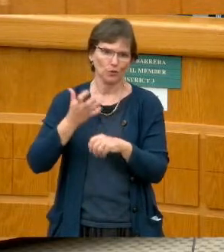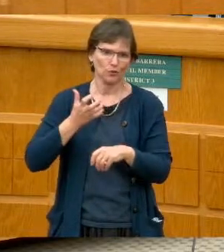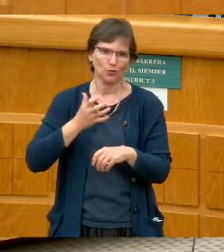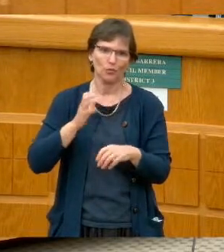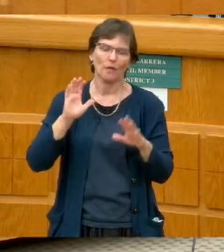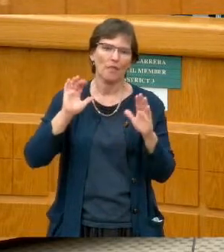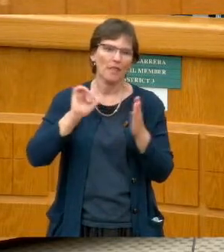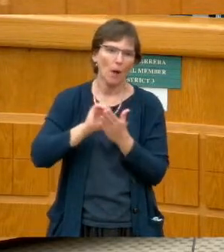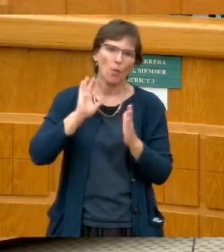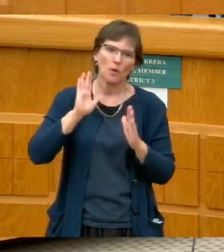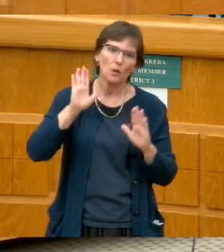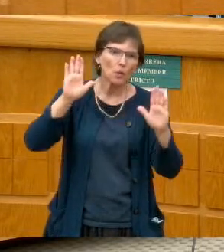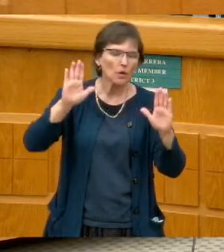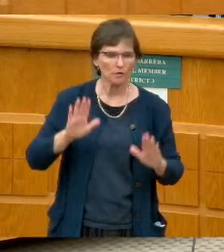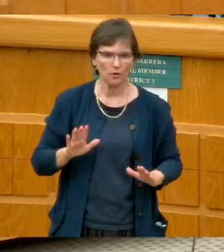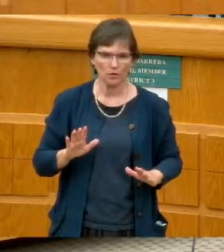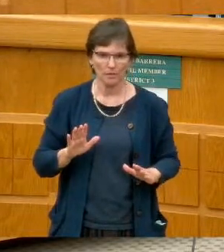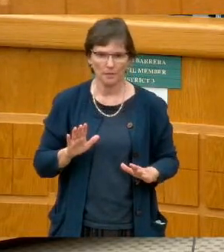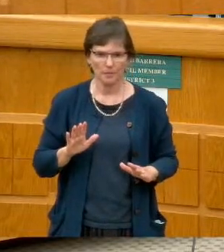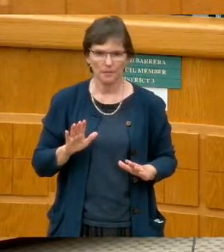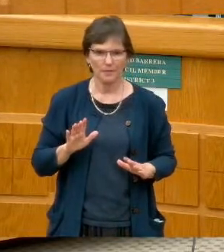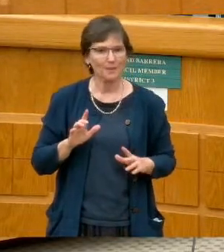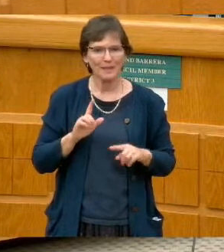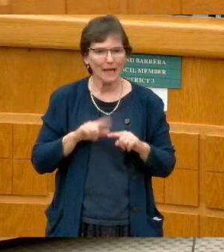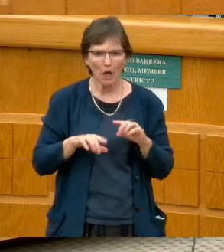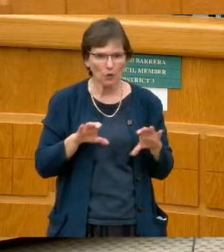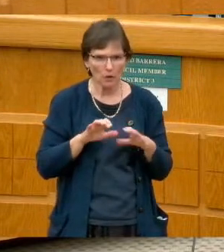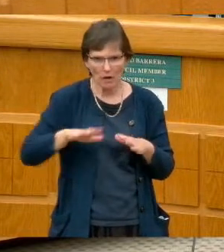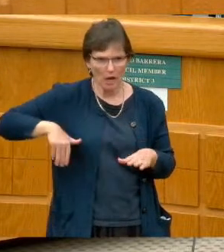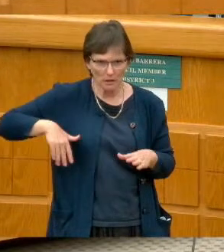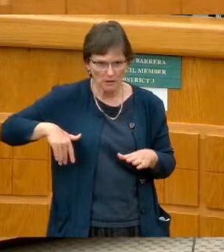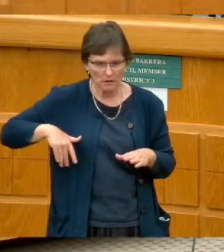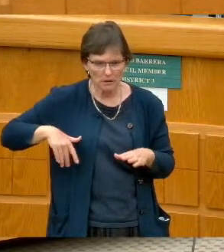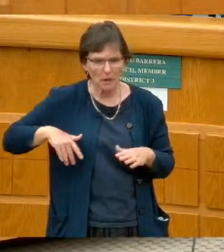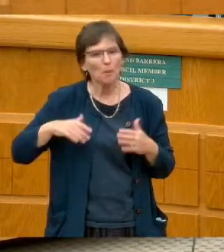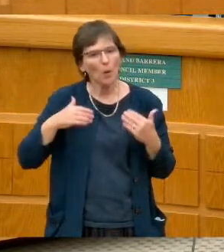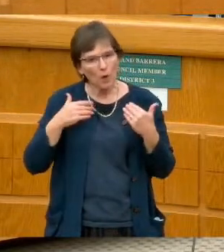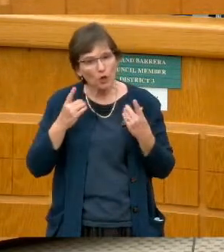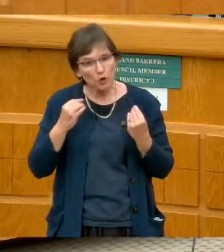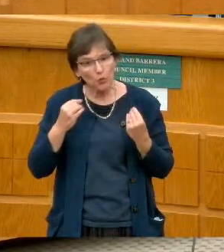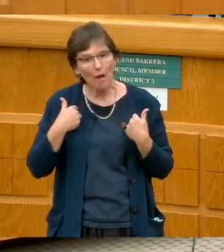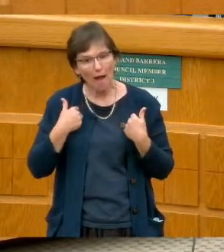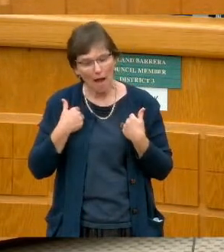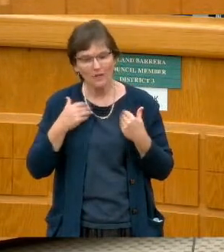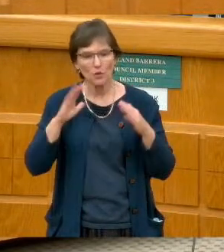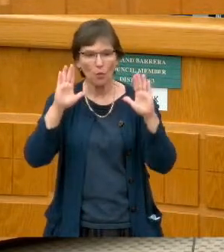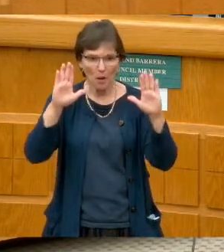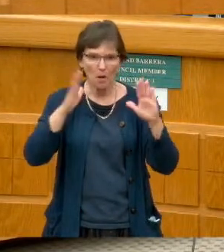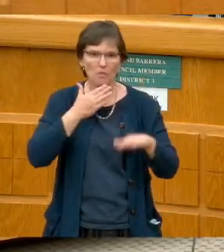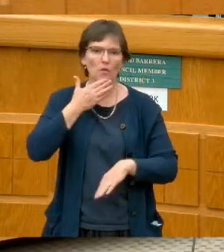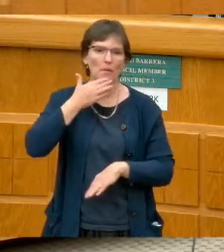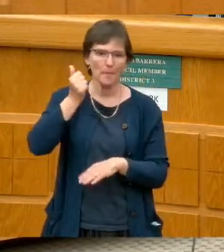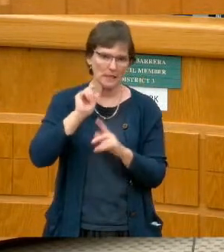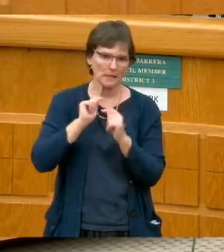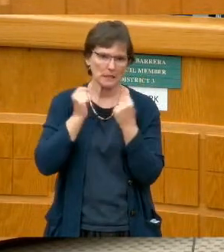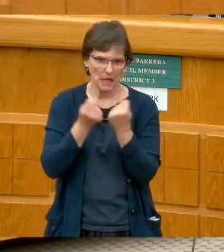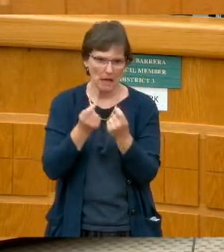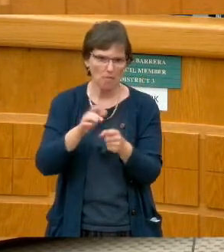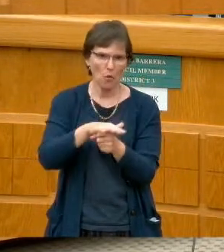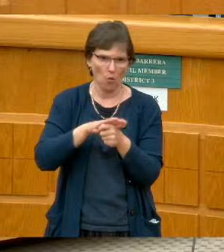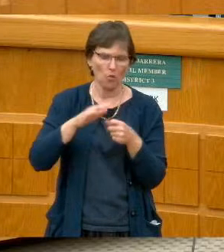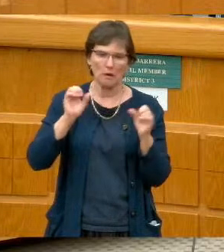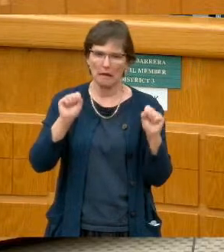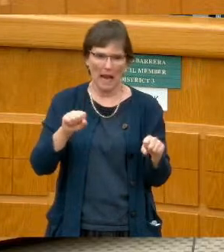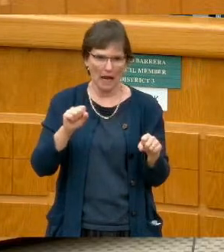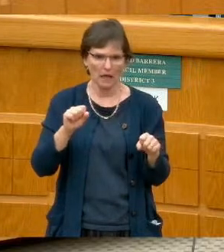testings. But what we do have here is a team of dedicated officials that are working together to make the best